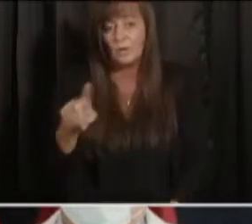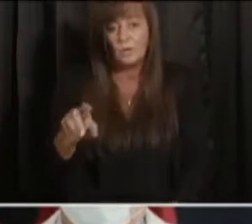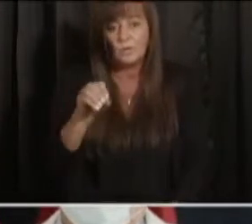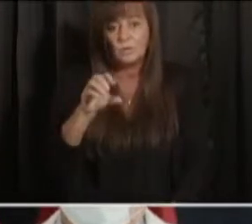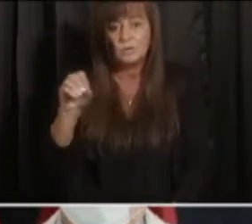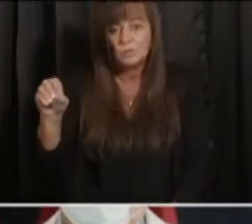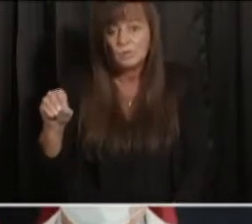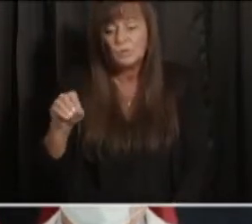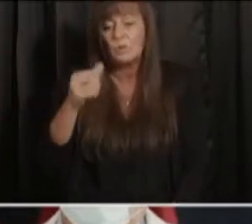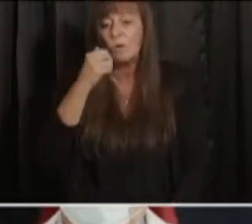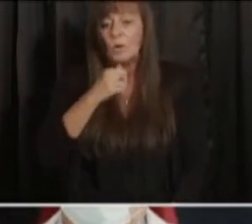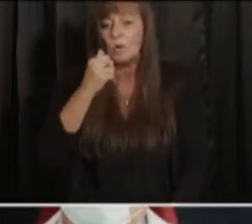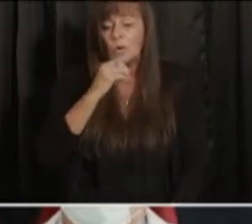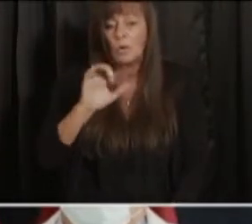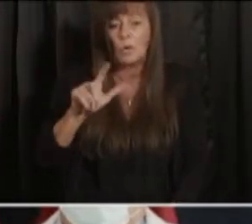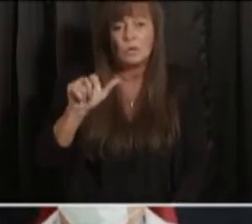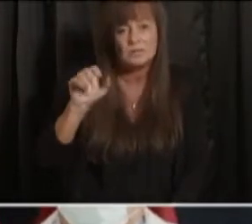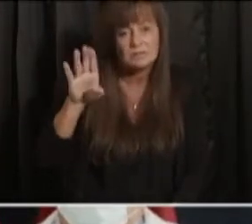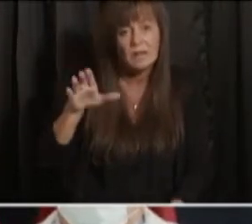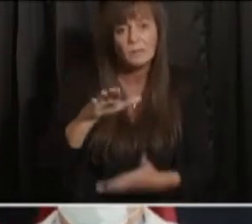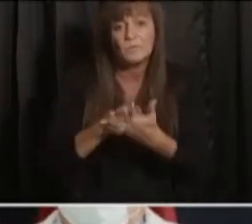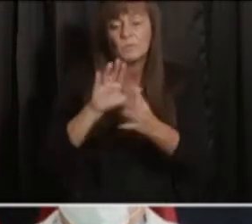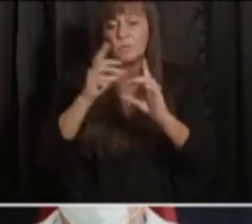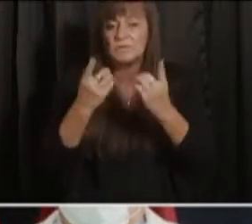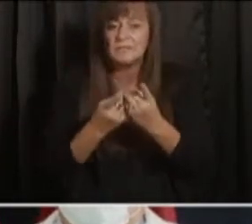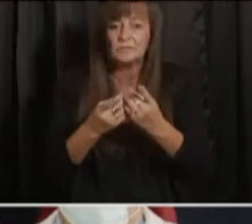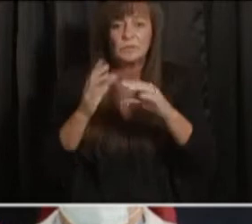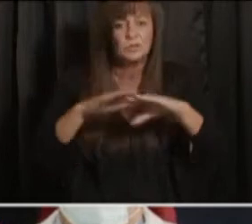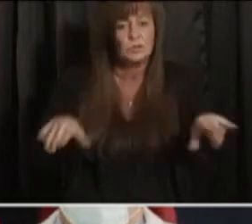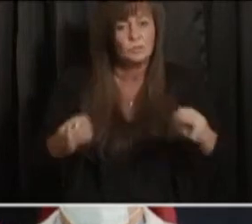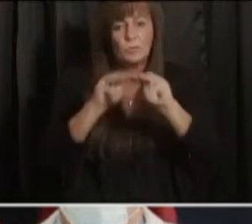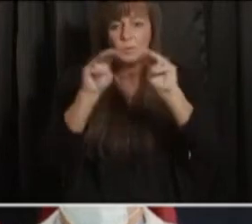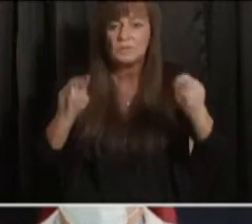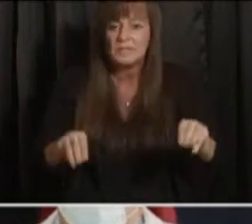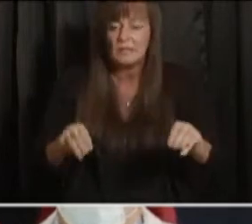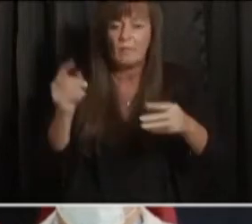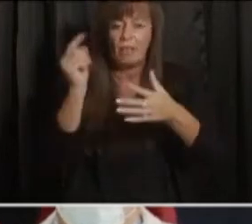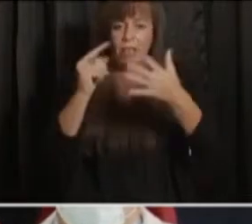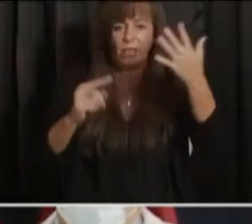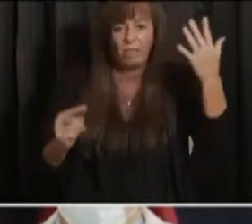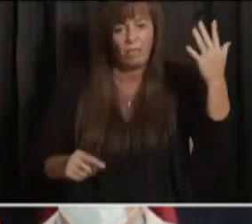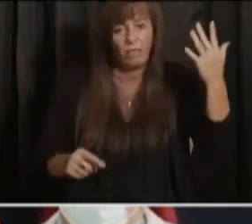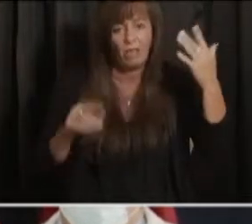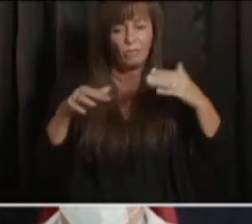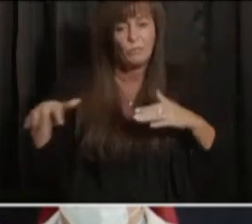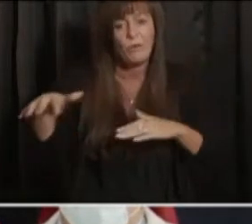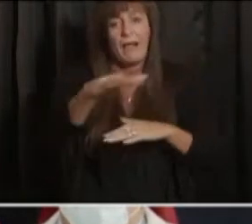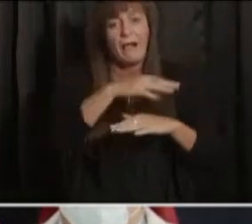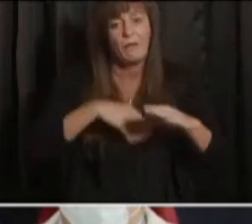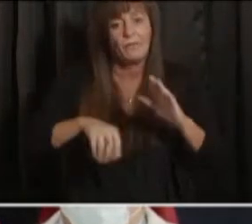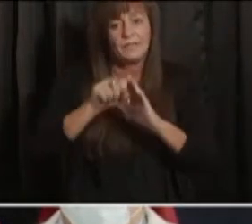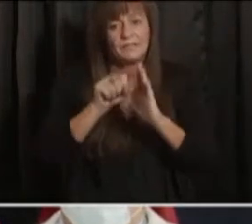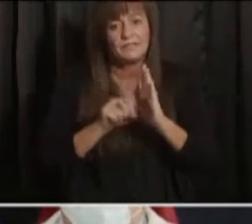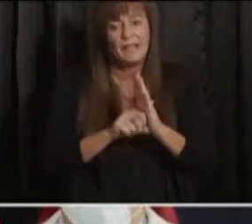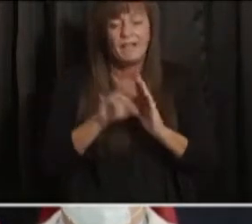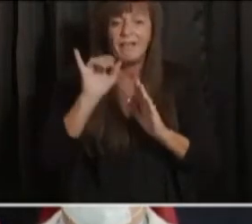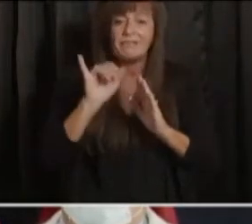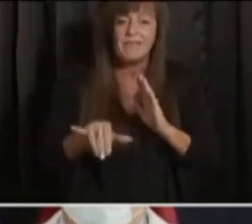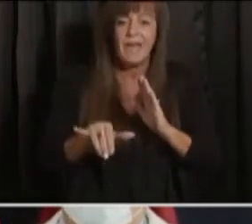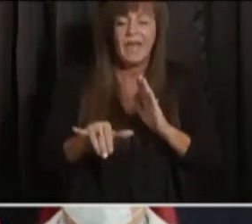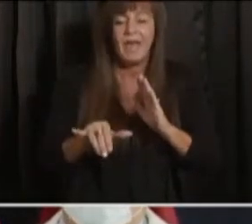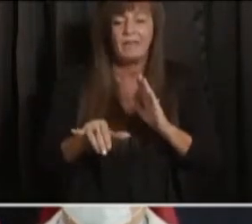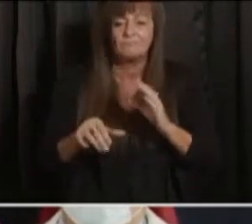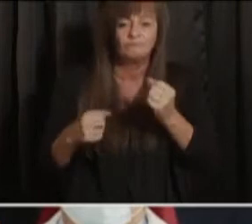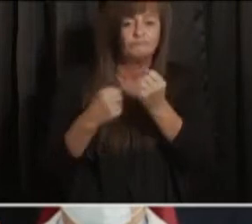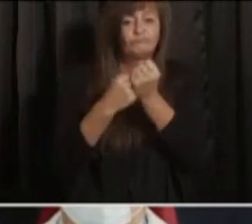Girls Clubs, school districts, children's museums across our state. And it's that infrastructure and partnership